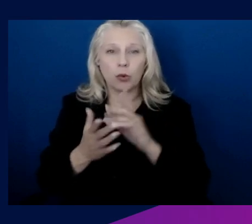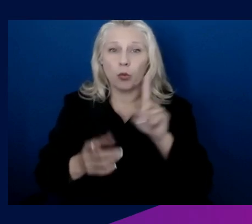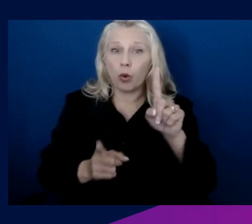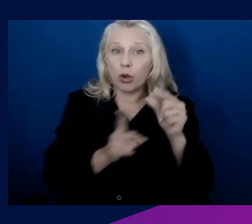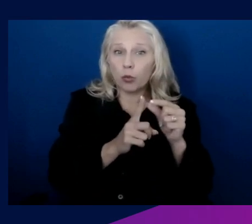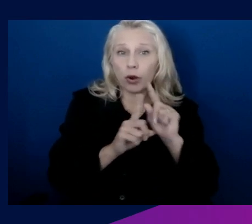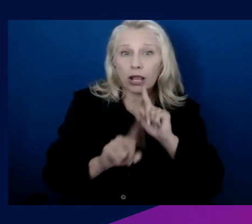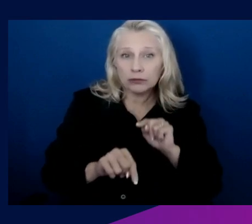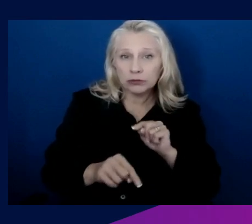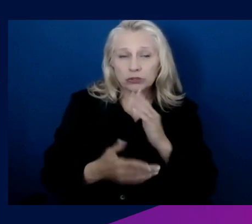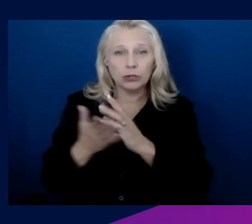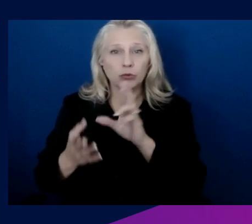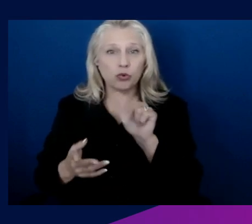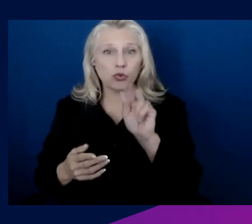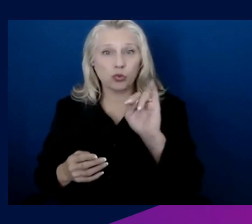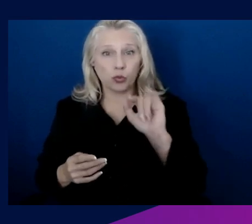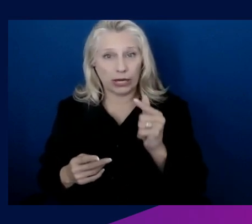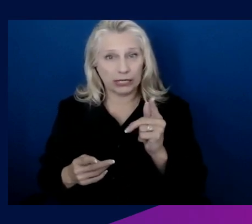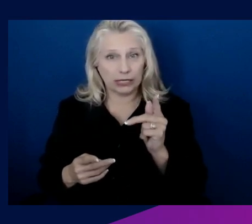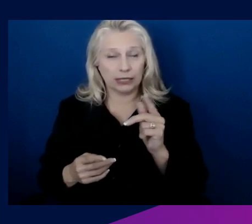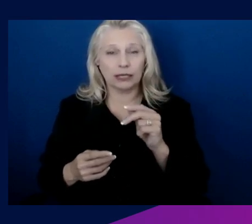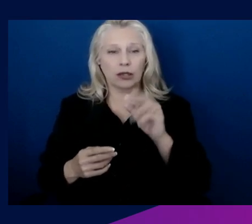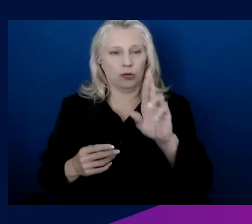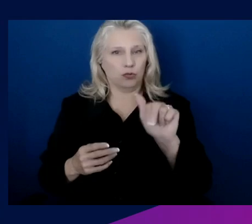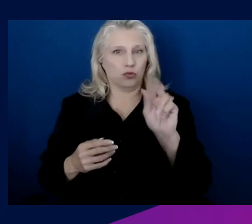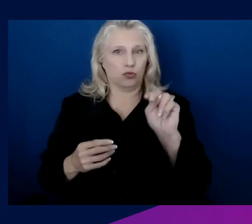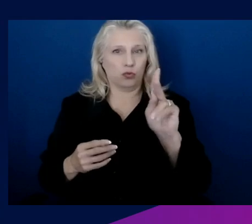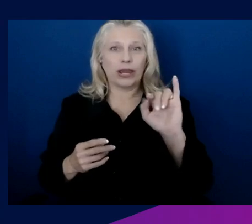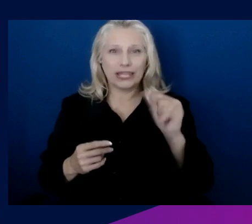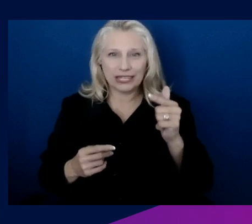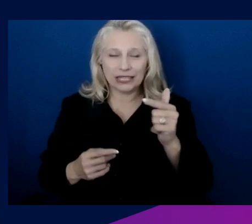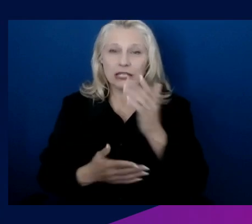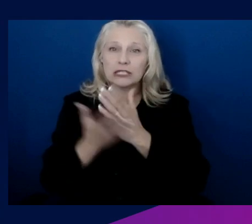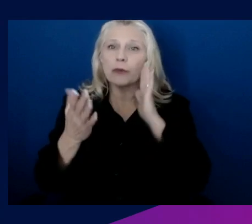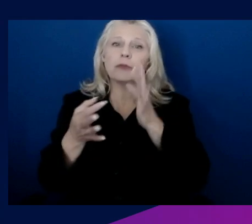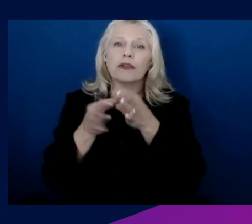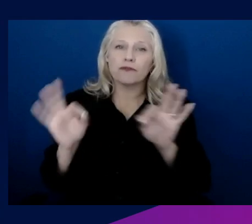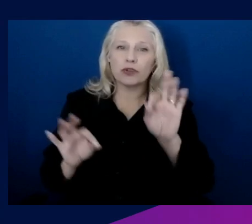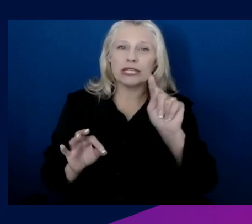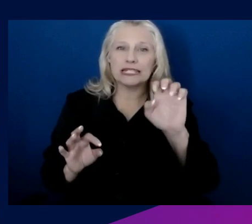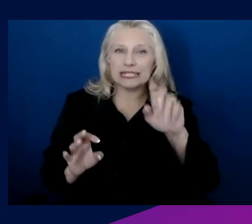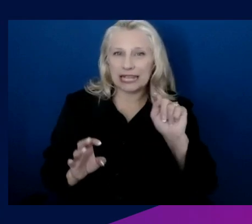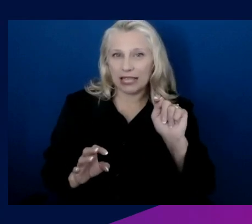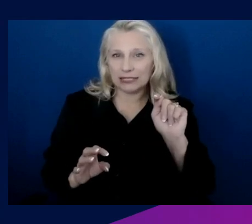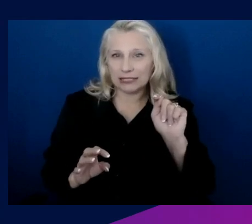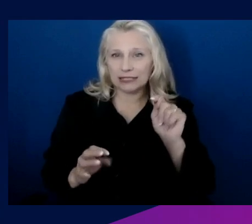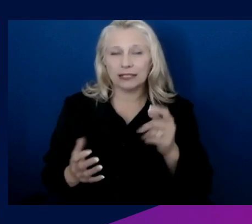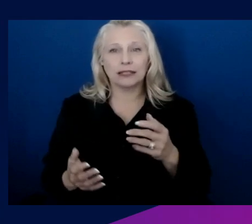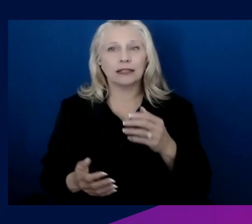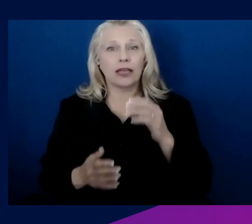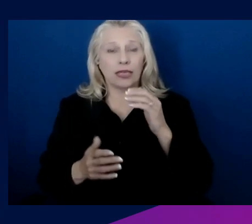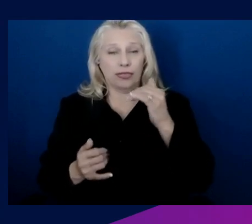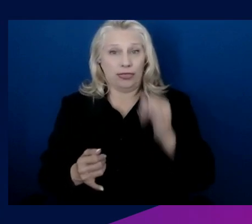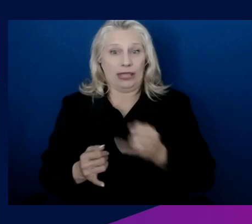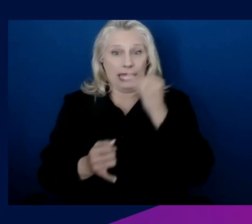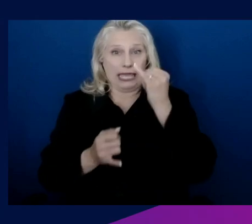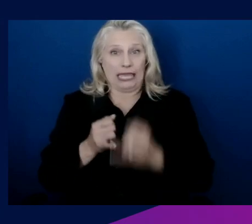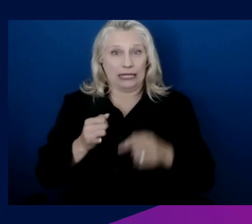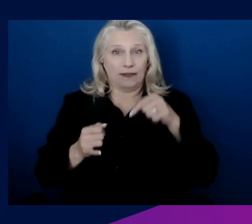be ranking, and some of them will be free text. And so that at the end of this agenda, we will talk about.